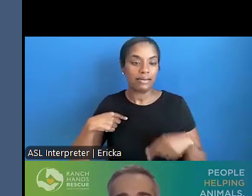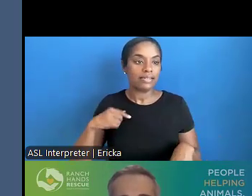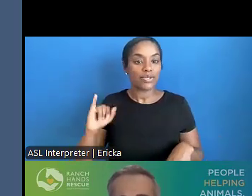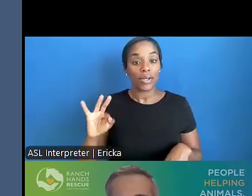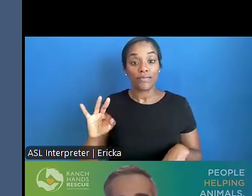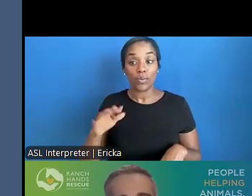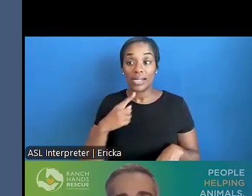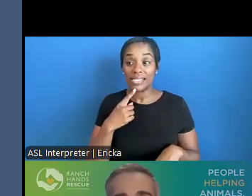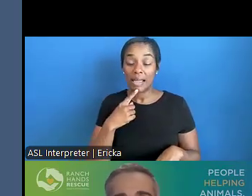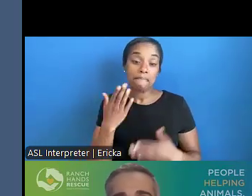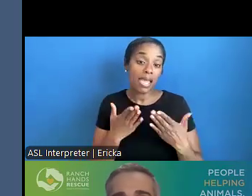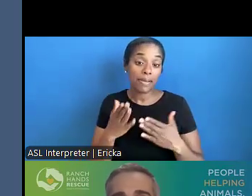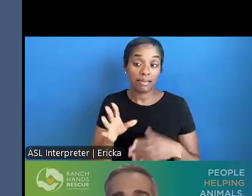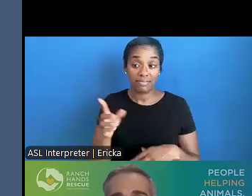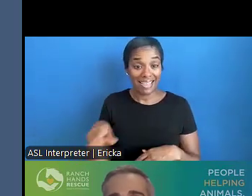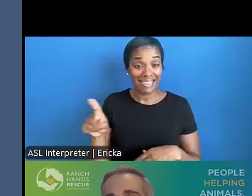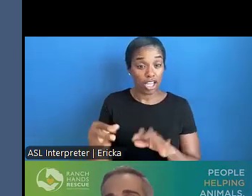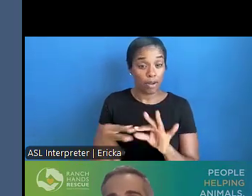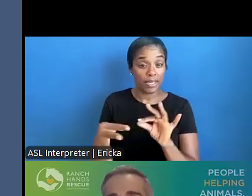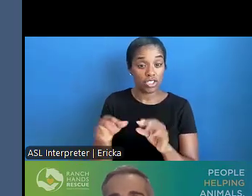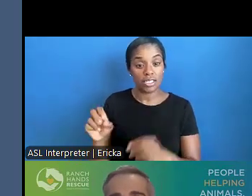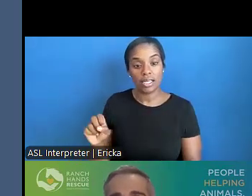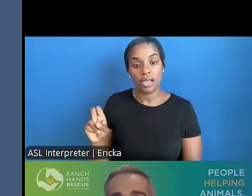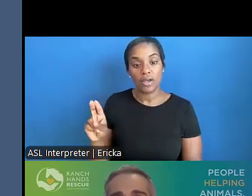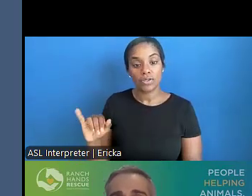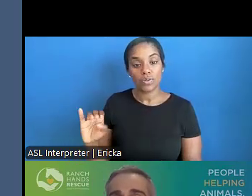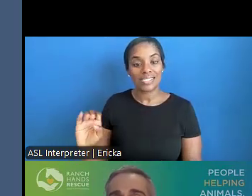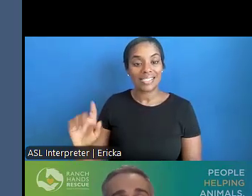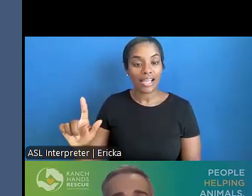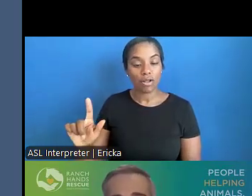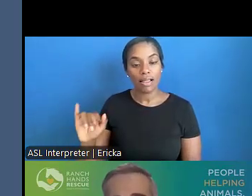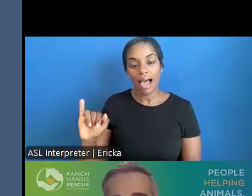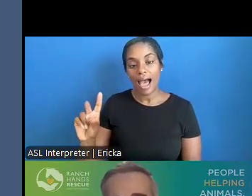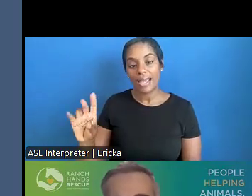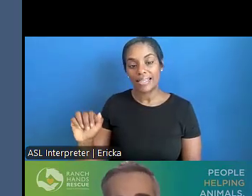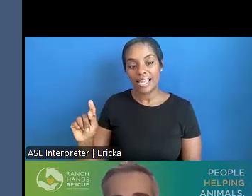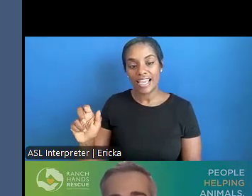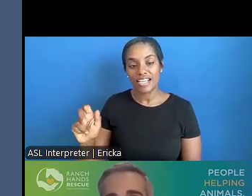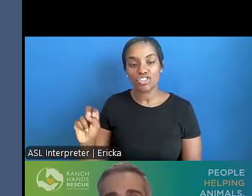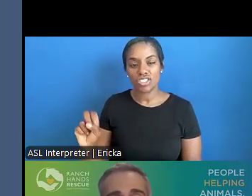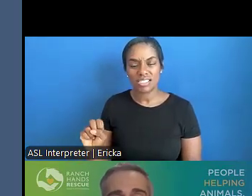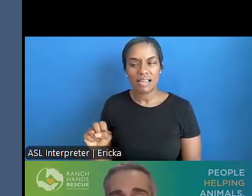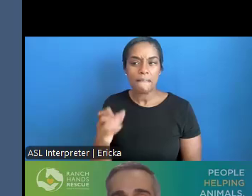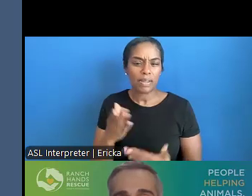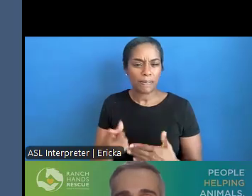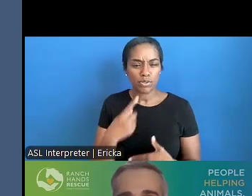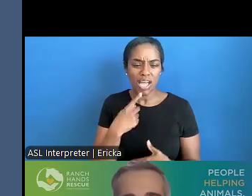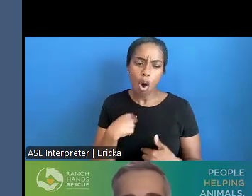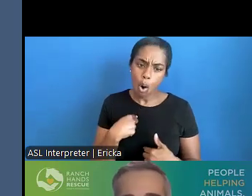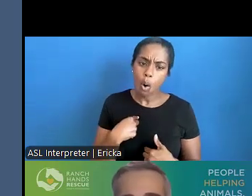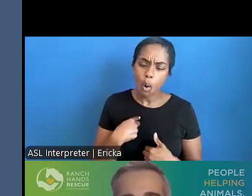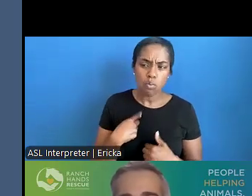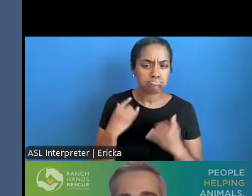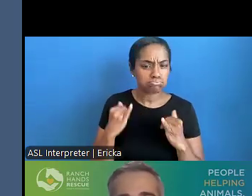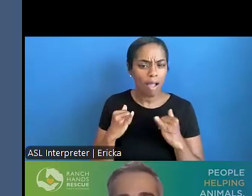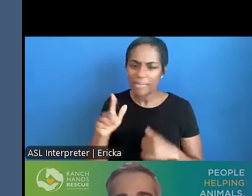they're talking to you about suicidal ideation and you say something to the effect of, man, I've been to that low place too, or I've had friends that have